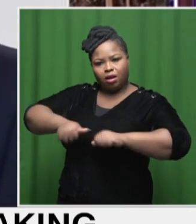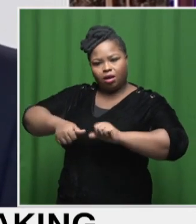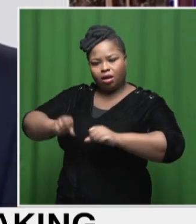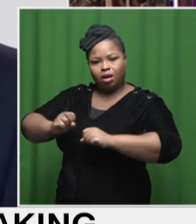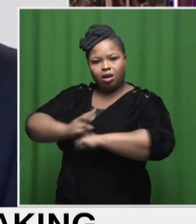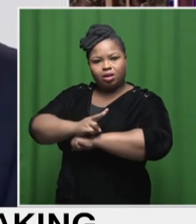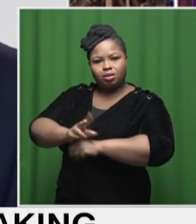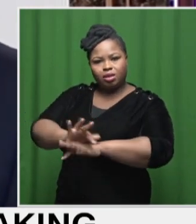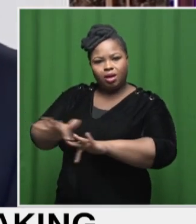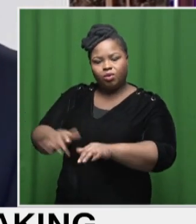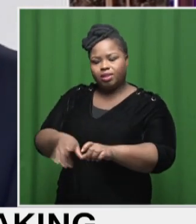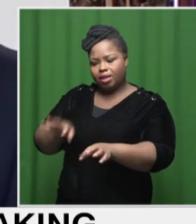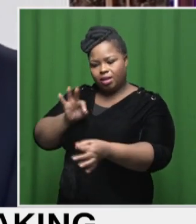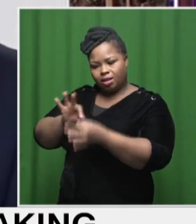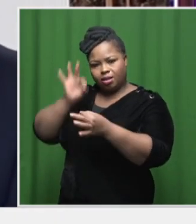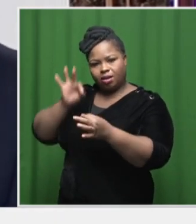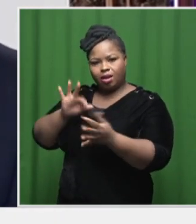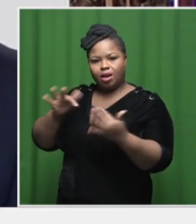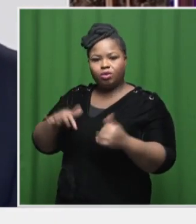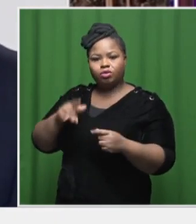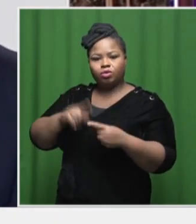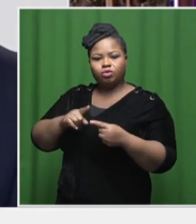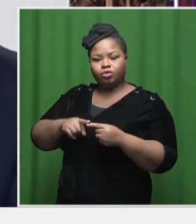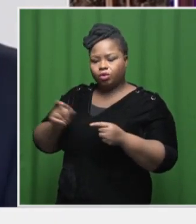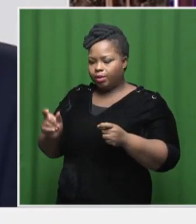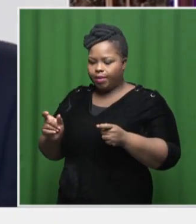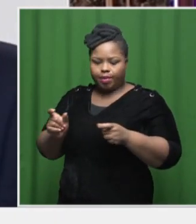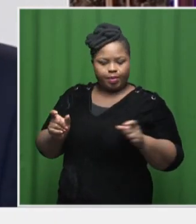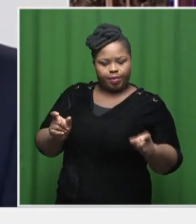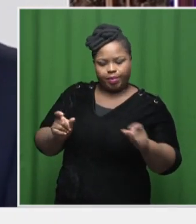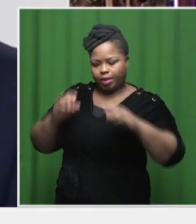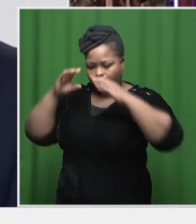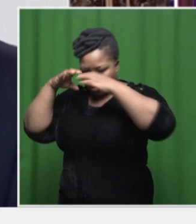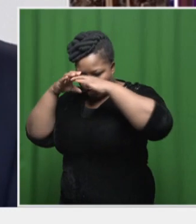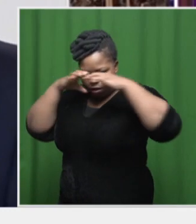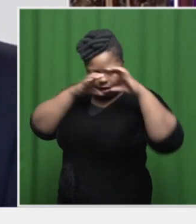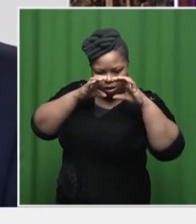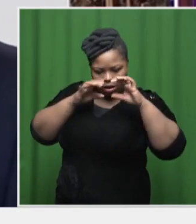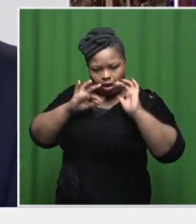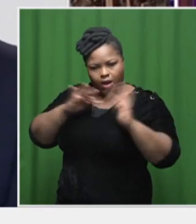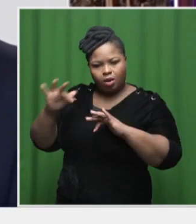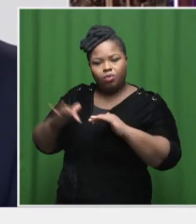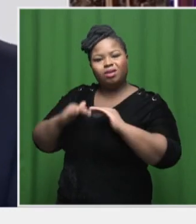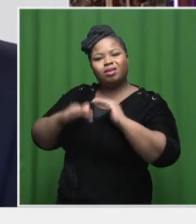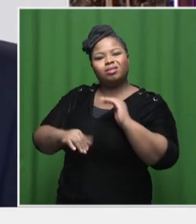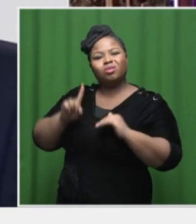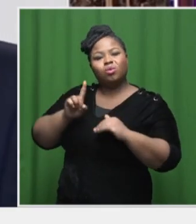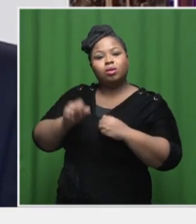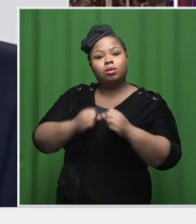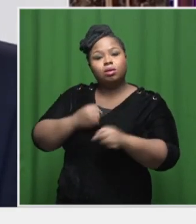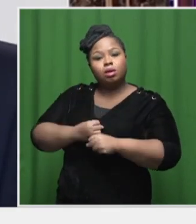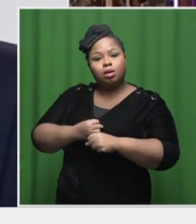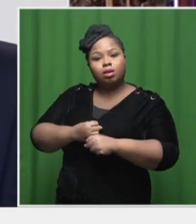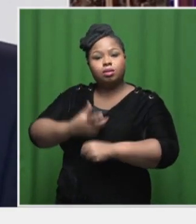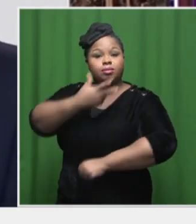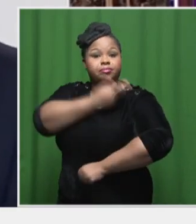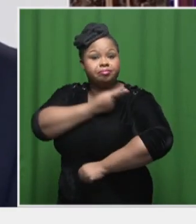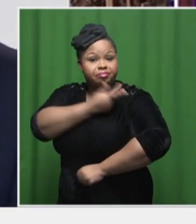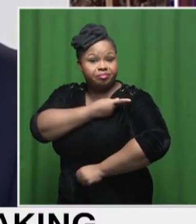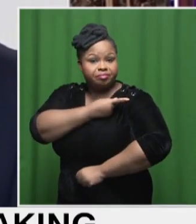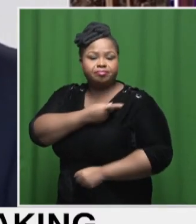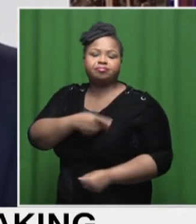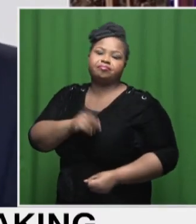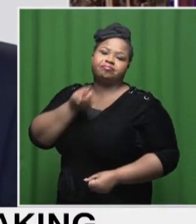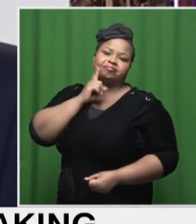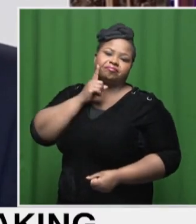us to produce a test. When I mean us, I mean the scientific community. Within 1 year, a vaccine was produced,